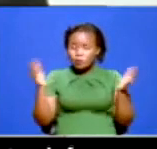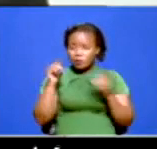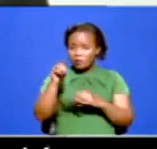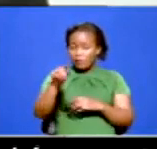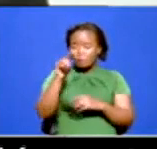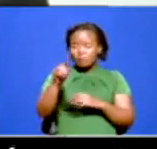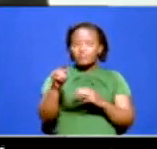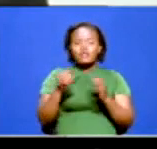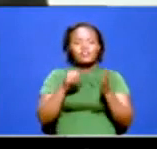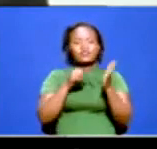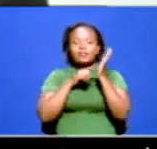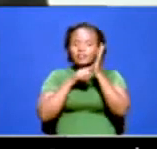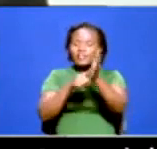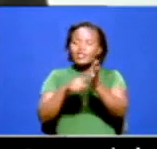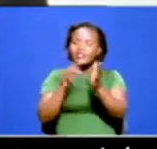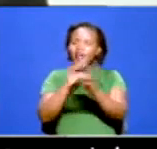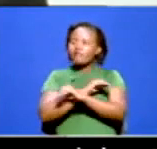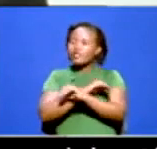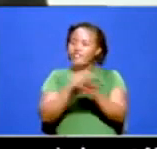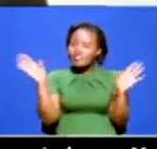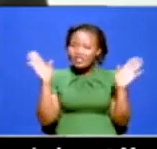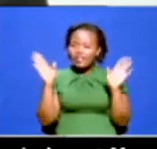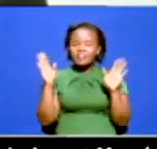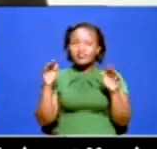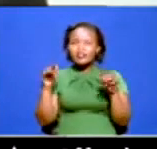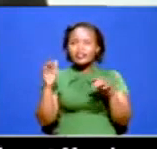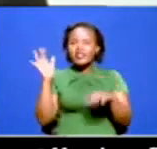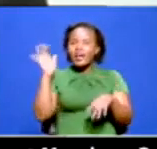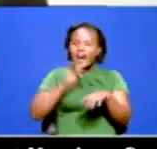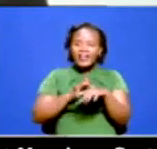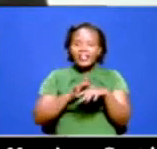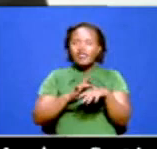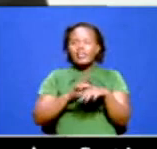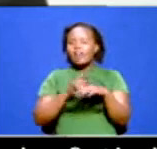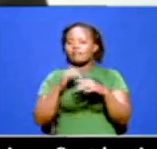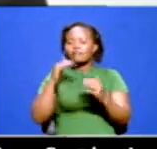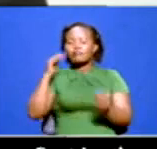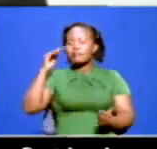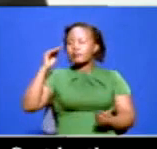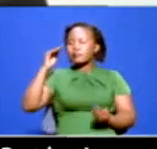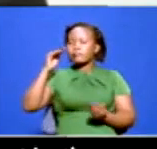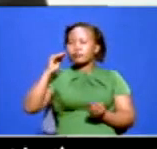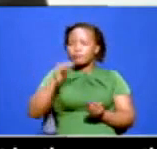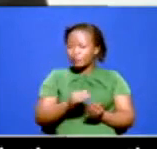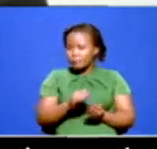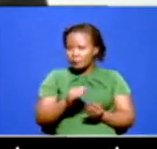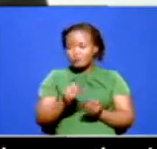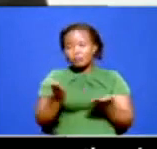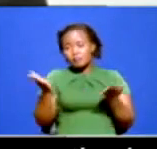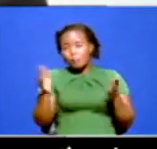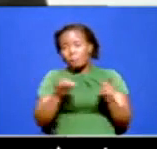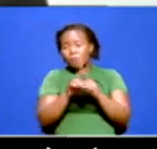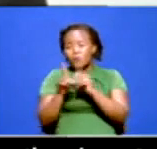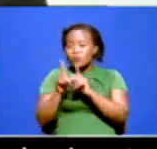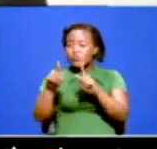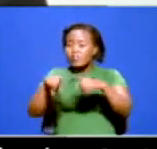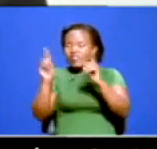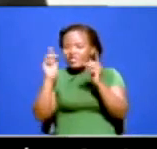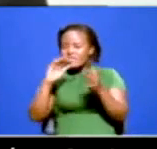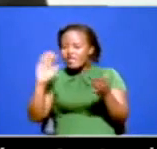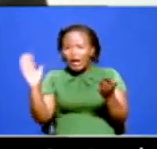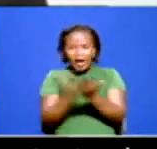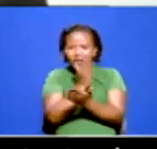clear that the threat has been, has been degraded. Has it been eliminated? Absolutely